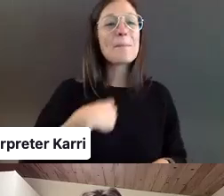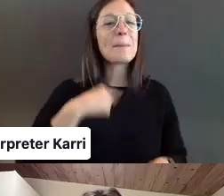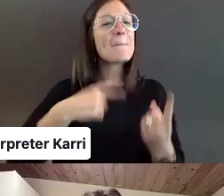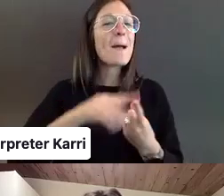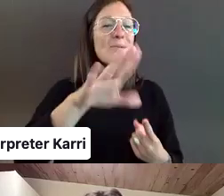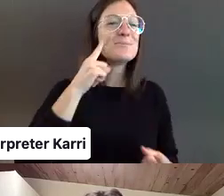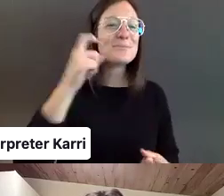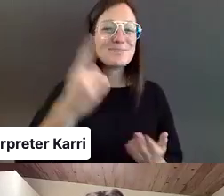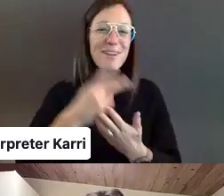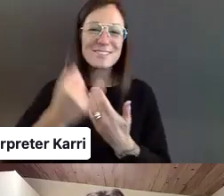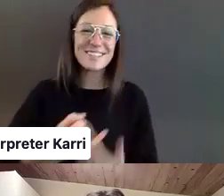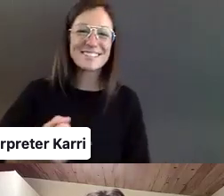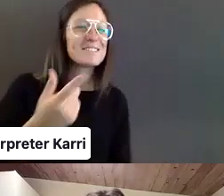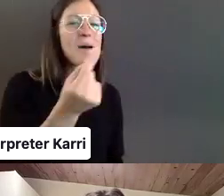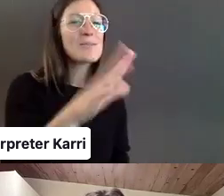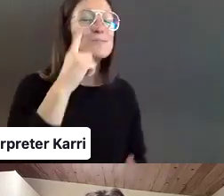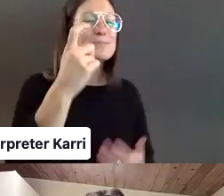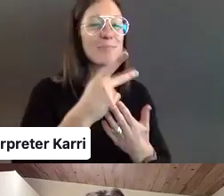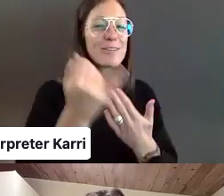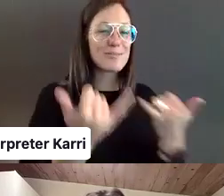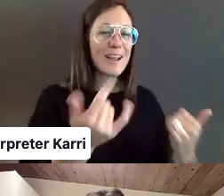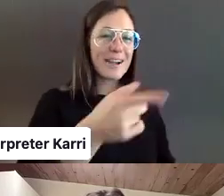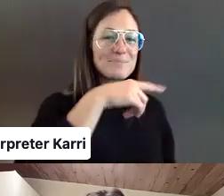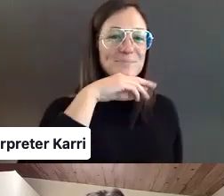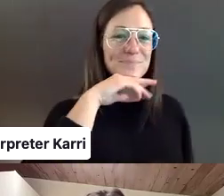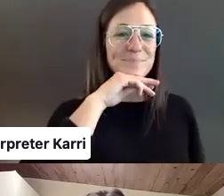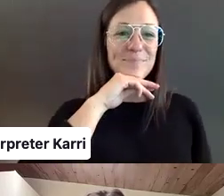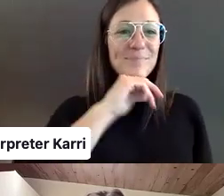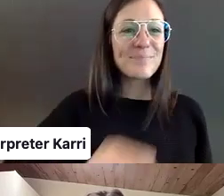you. What's your dream project right now?